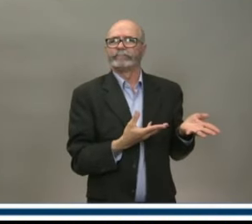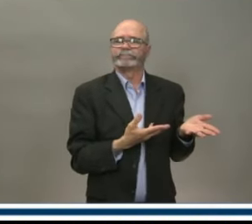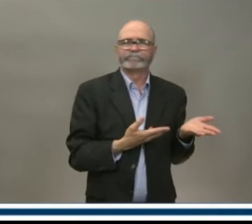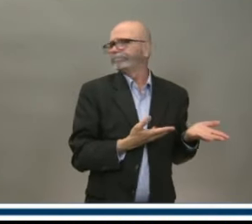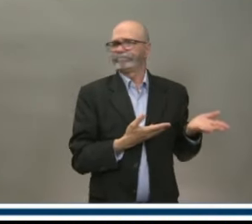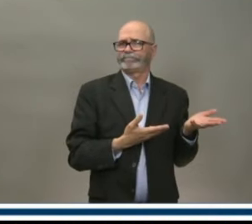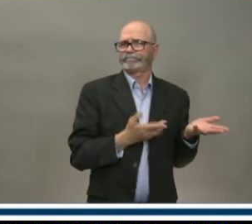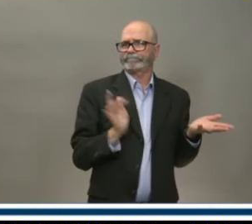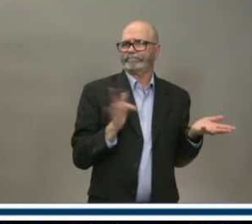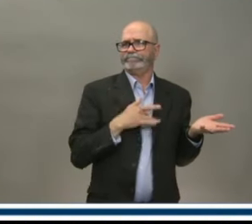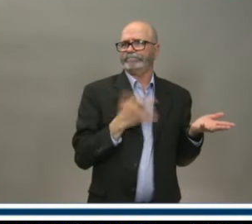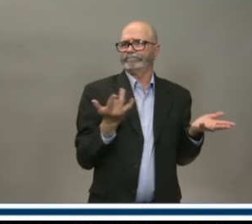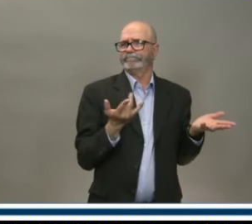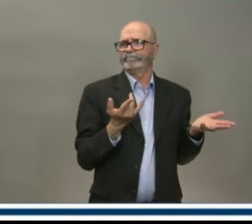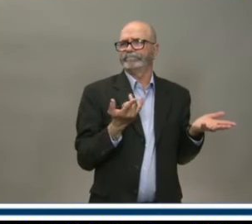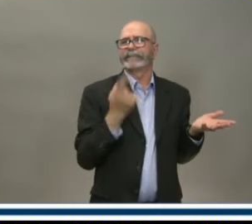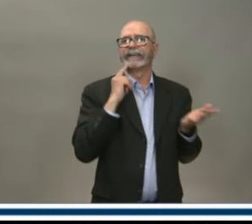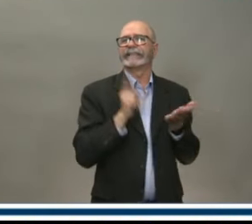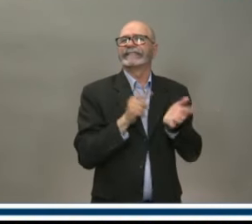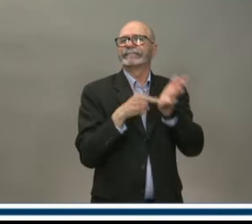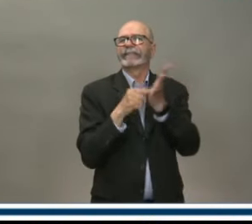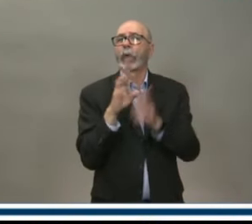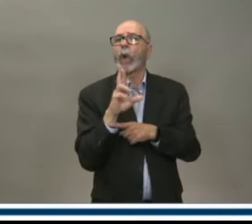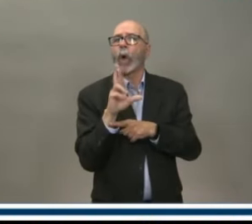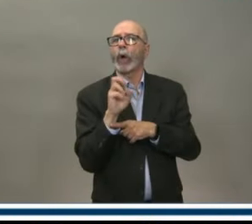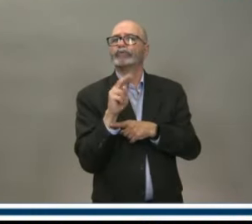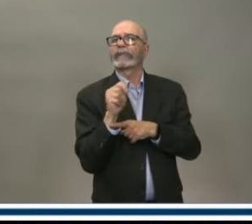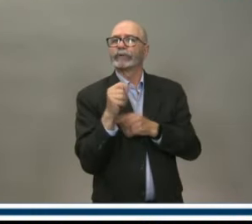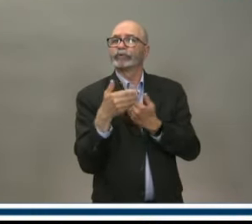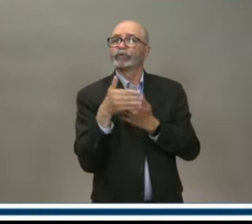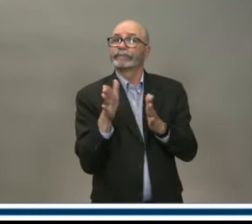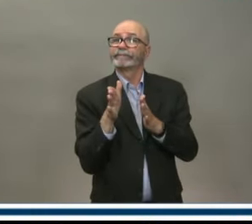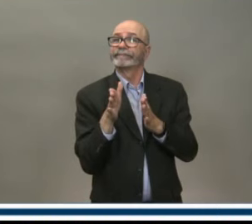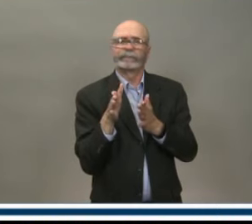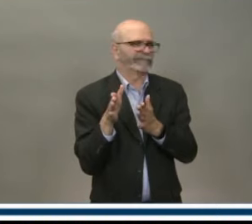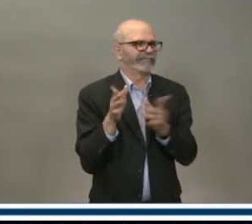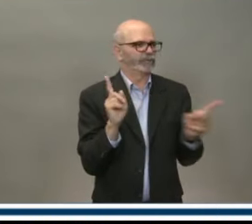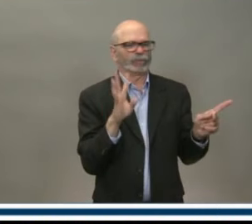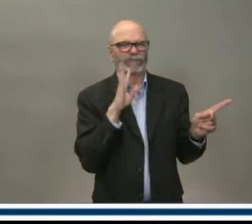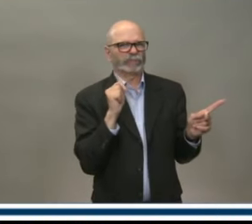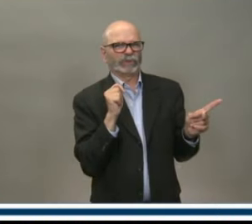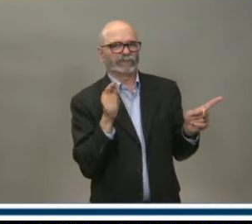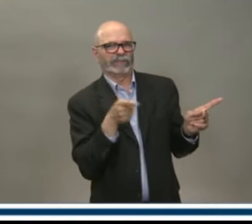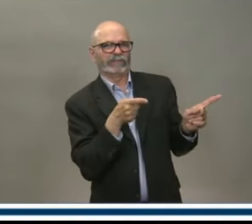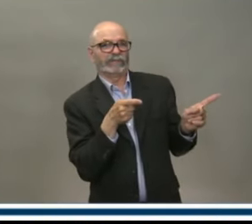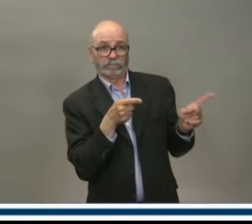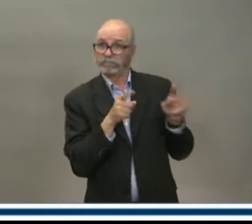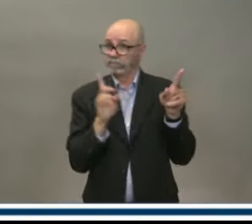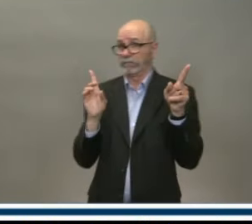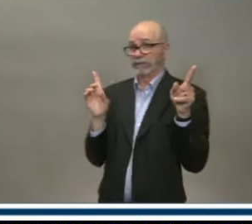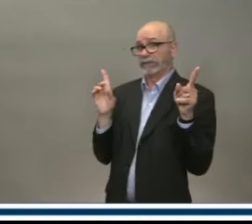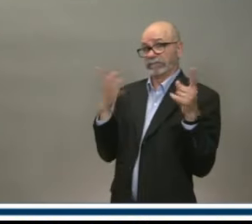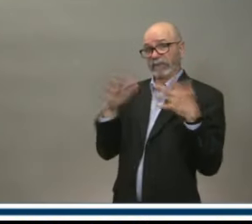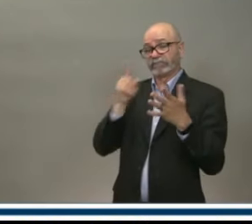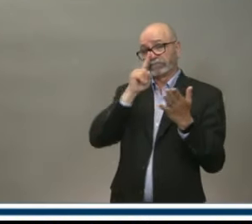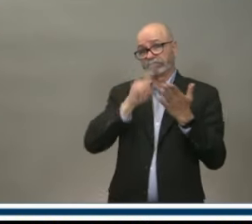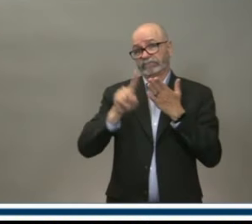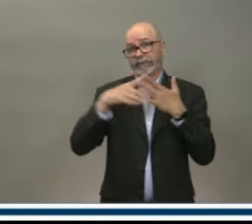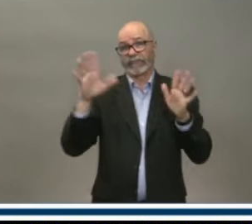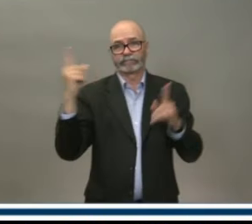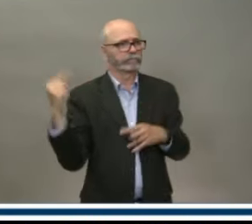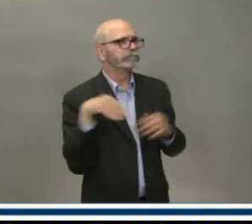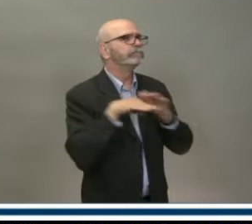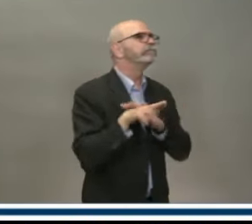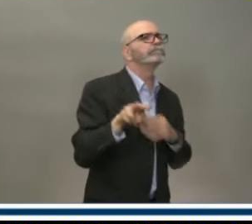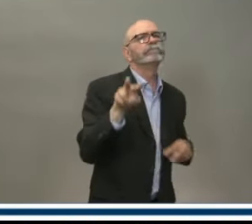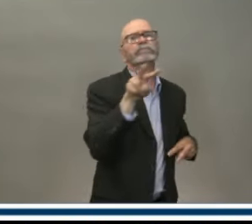renting units there. And so I'm just kind of wondering how often inspections are happening to ensure that all the protocols are being